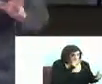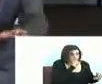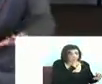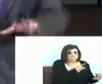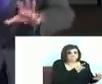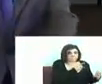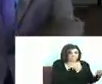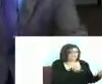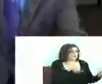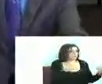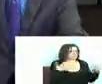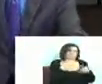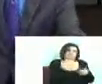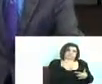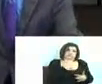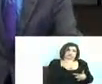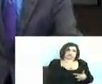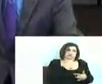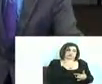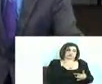was now 10 times more so.